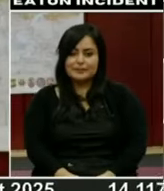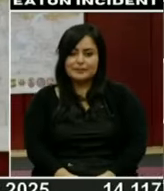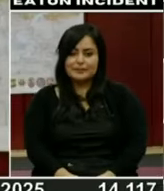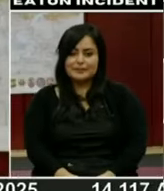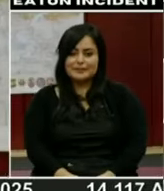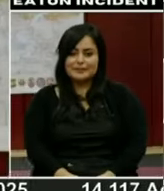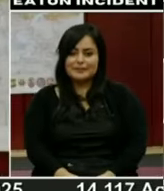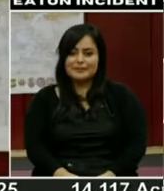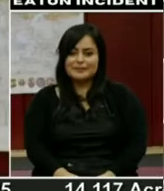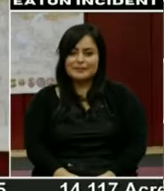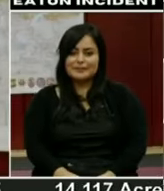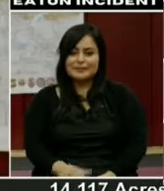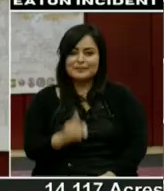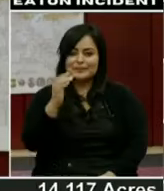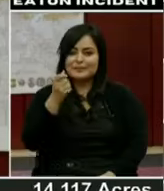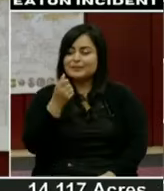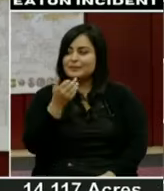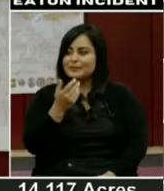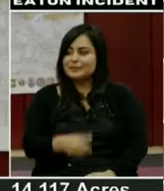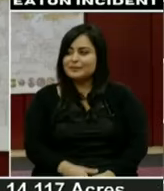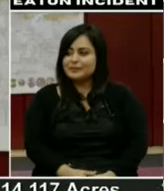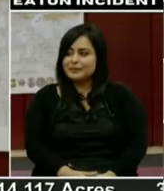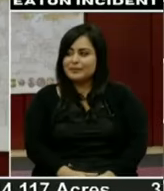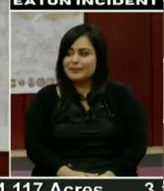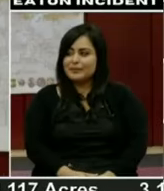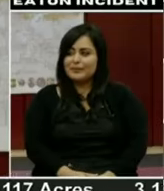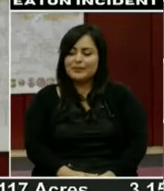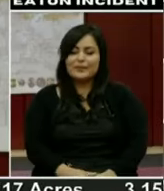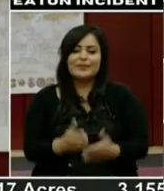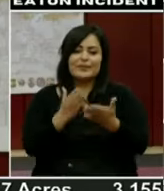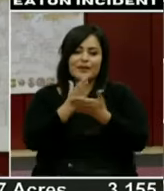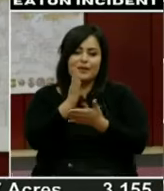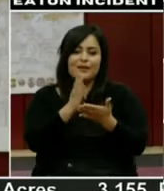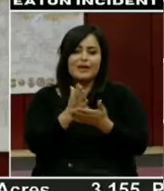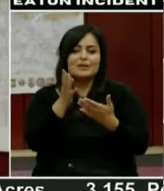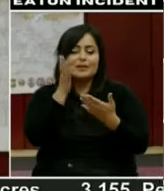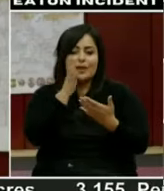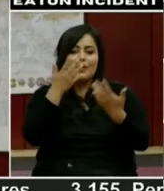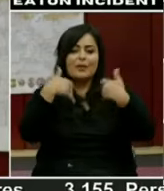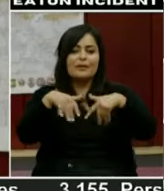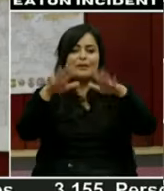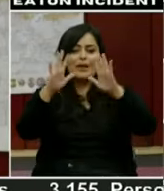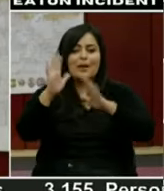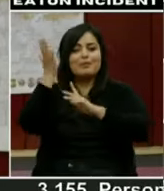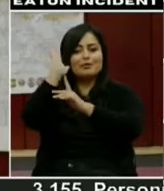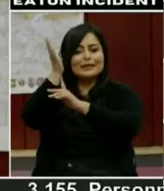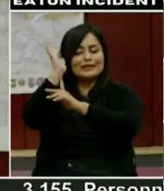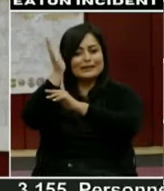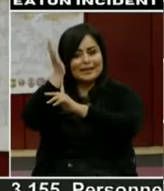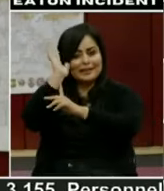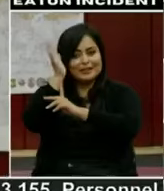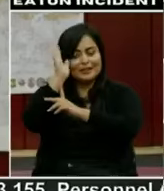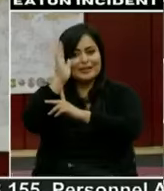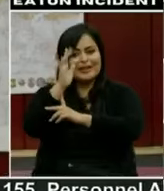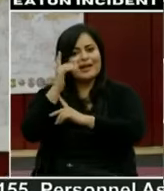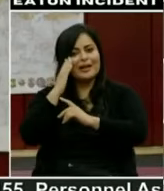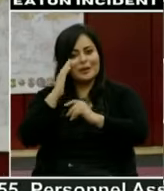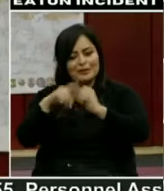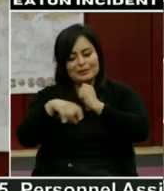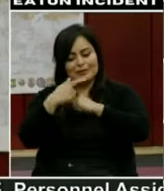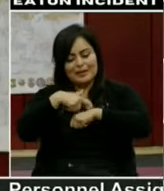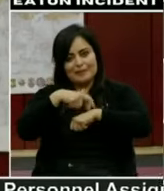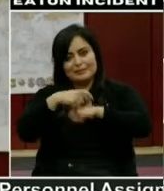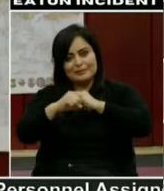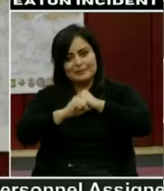Maybe if I can do this. There we go. All right. So that's going to conclude our presentation. That did go a little bit long, but there was a